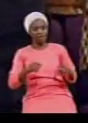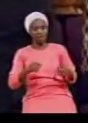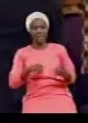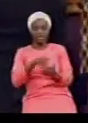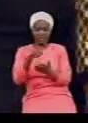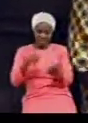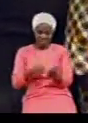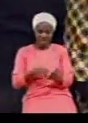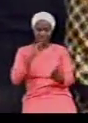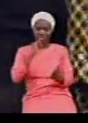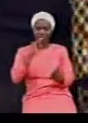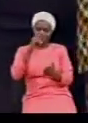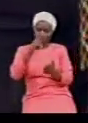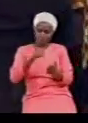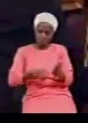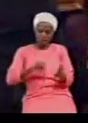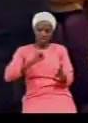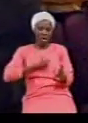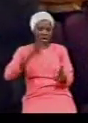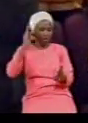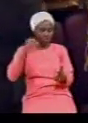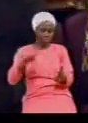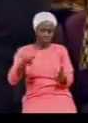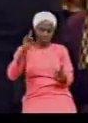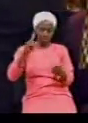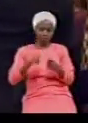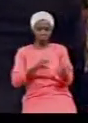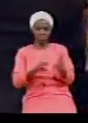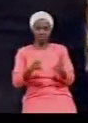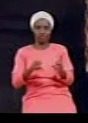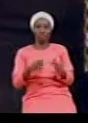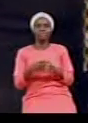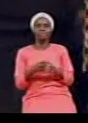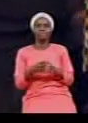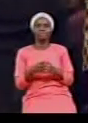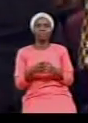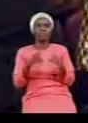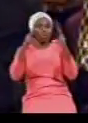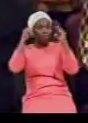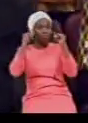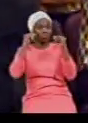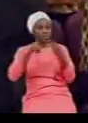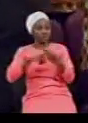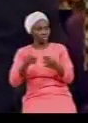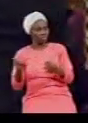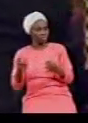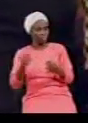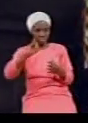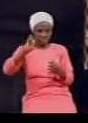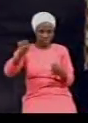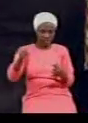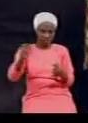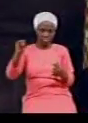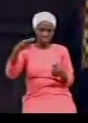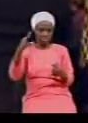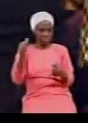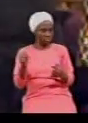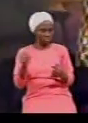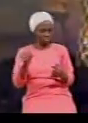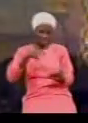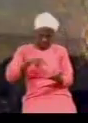is what I was appointed for. Moses is gone. Joshua, rise